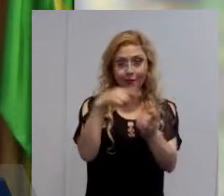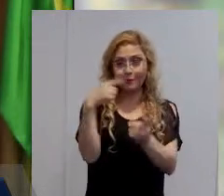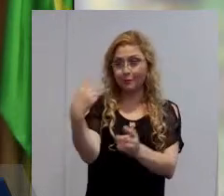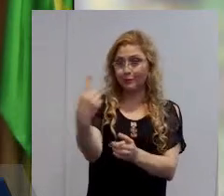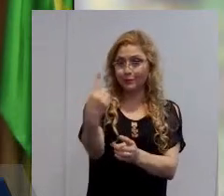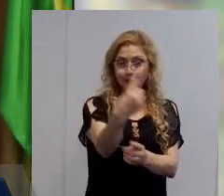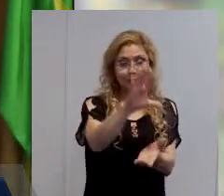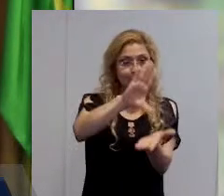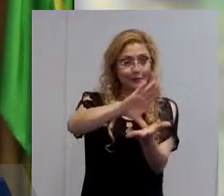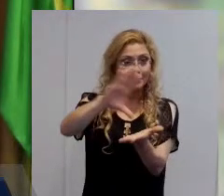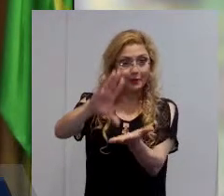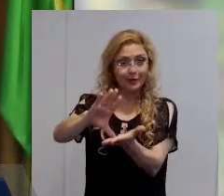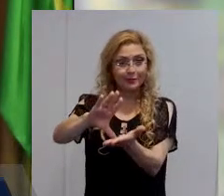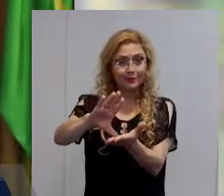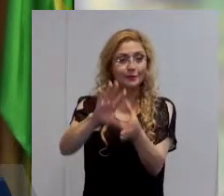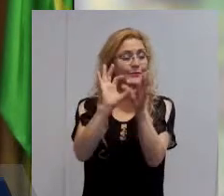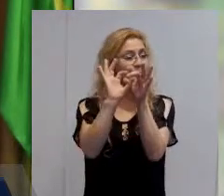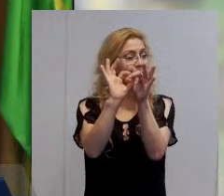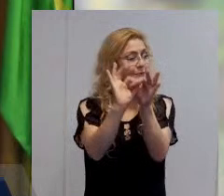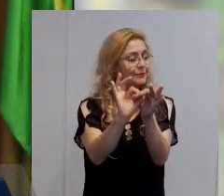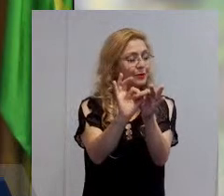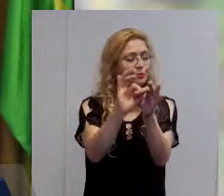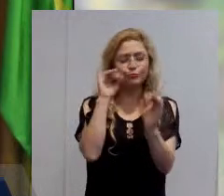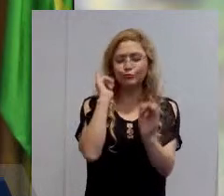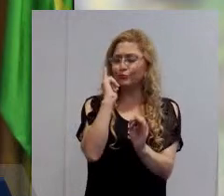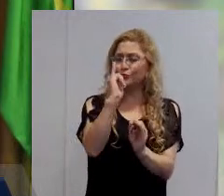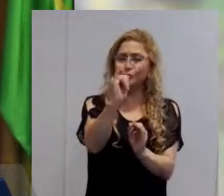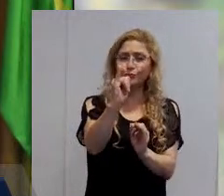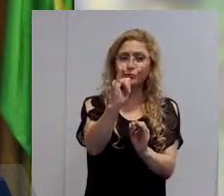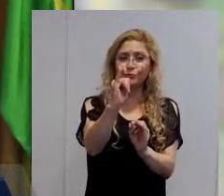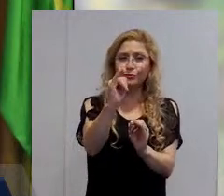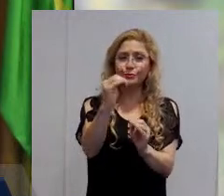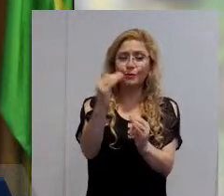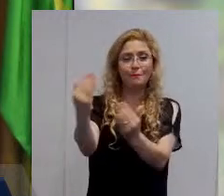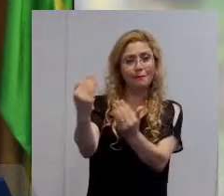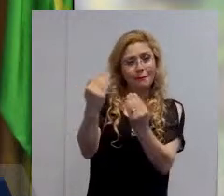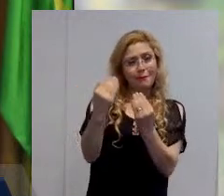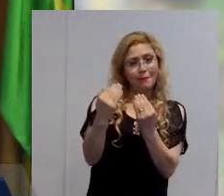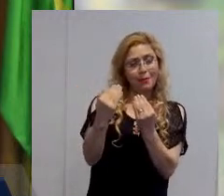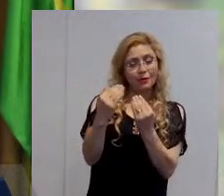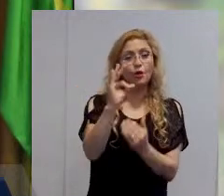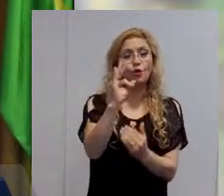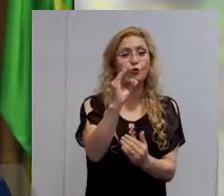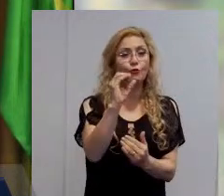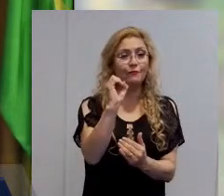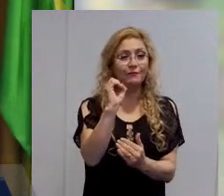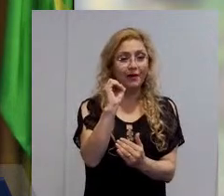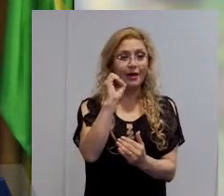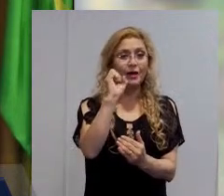sure that this is a reality in all of our countries? We are